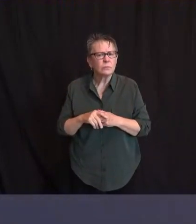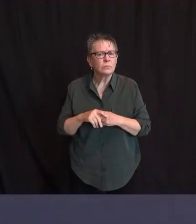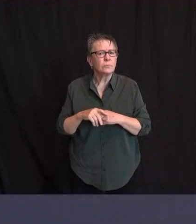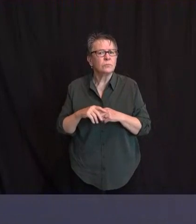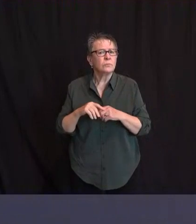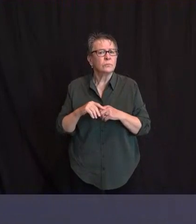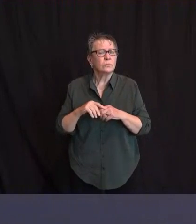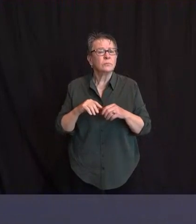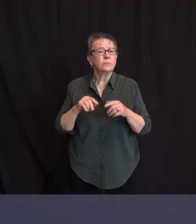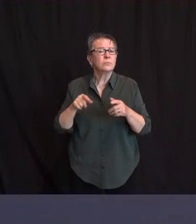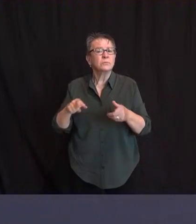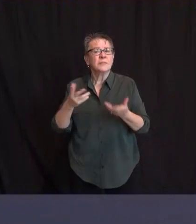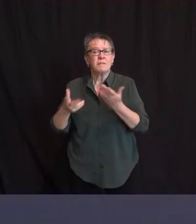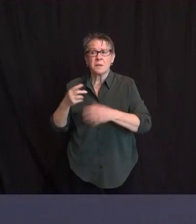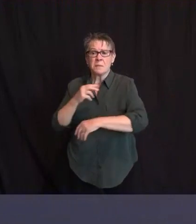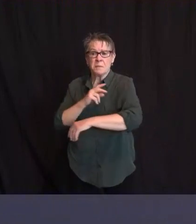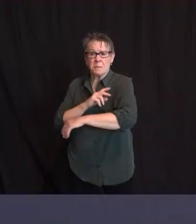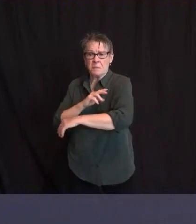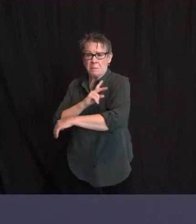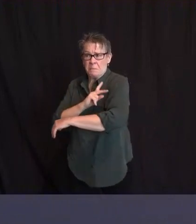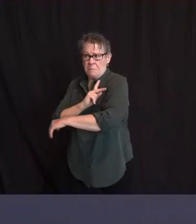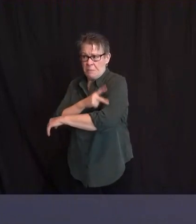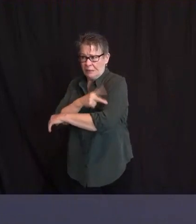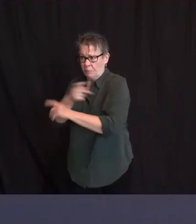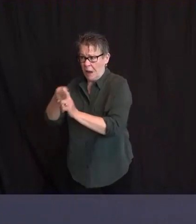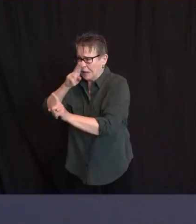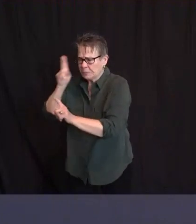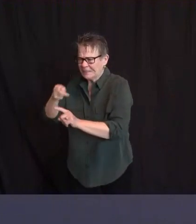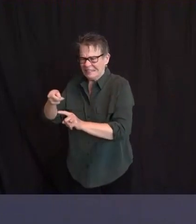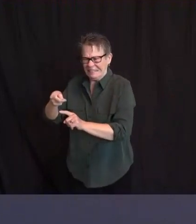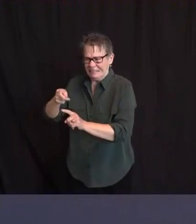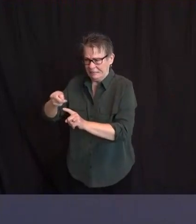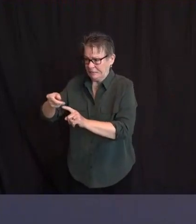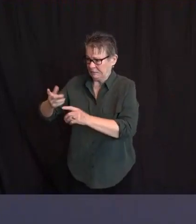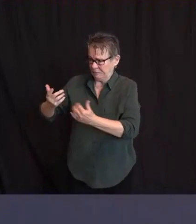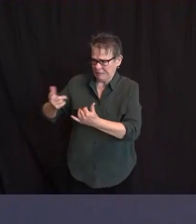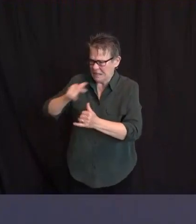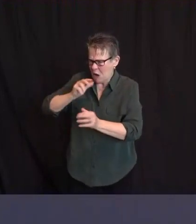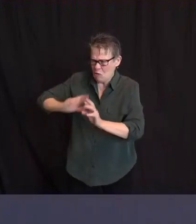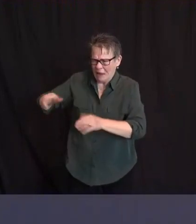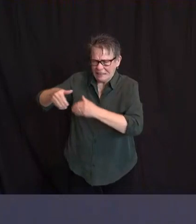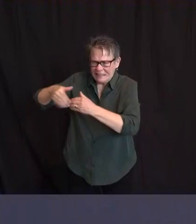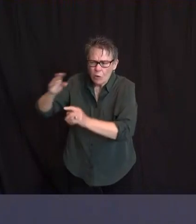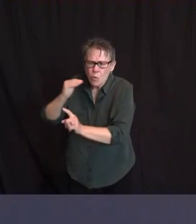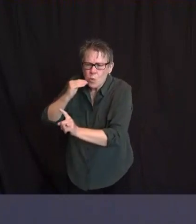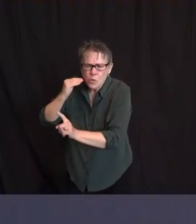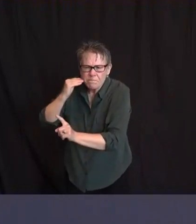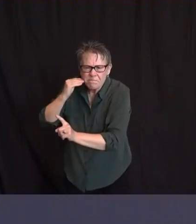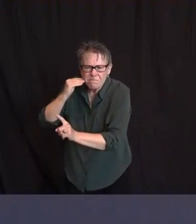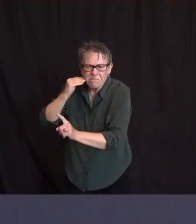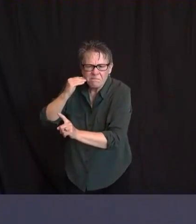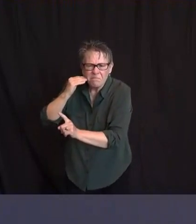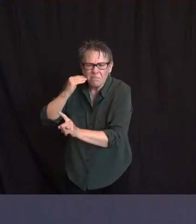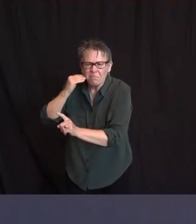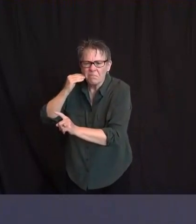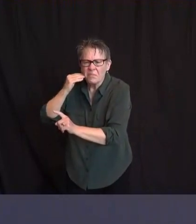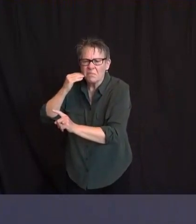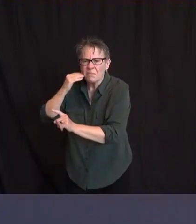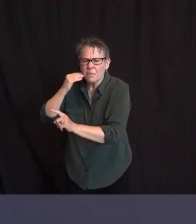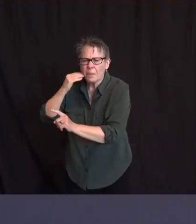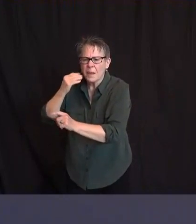are designated for low-intensity medical surgical patients, lower acuity. They're expected to have a length of stay from